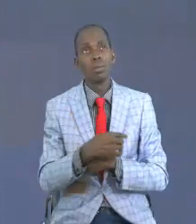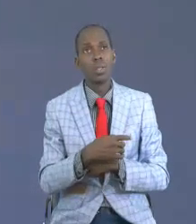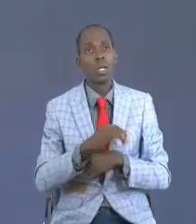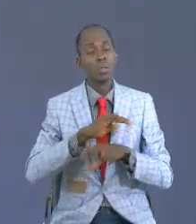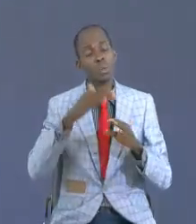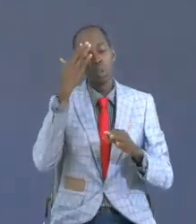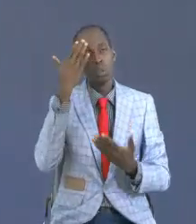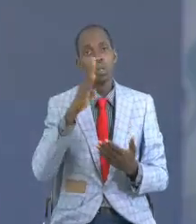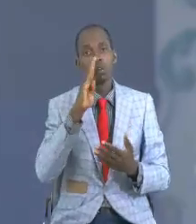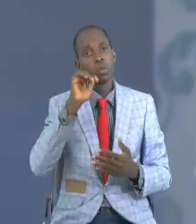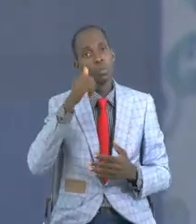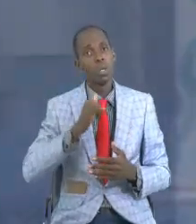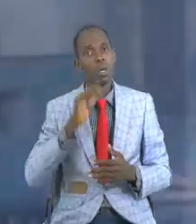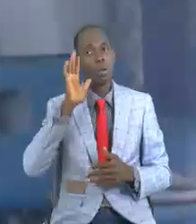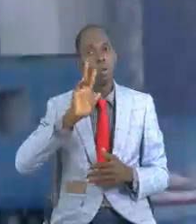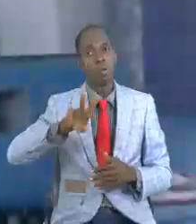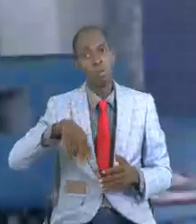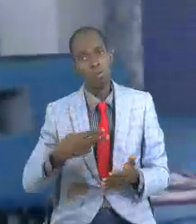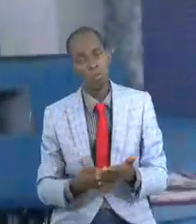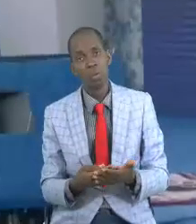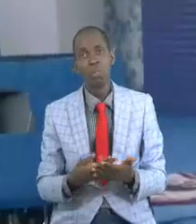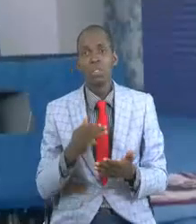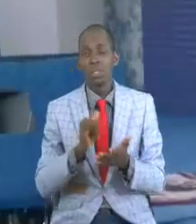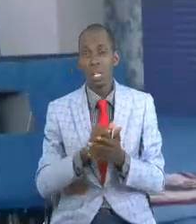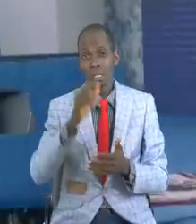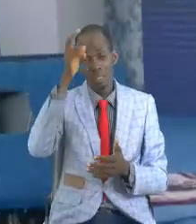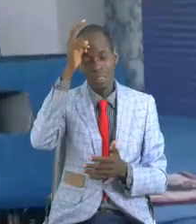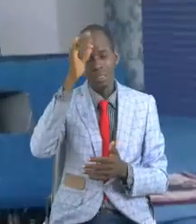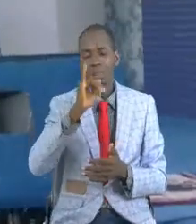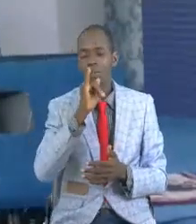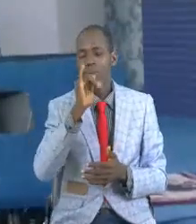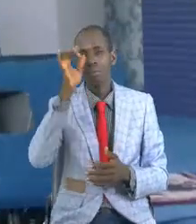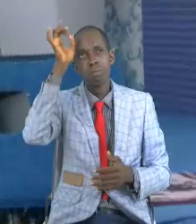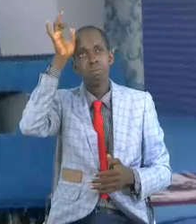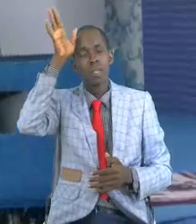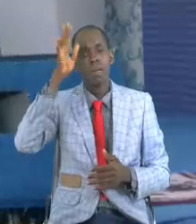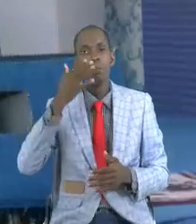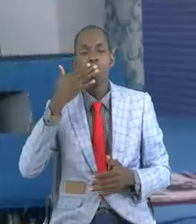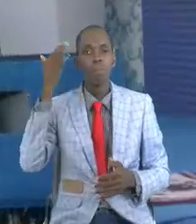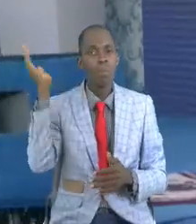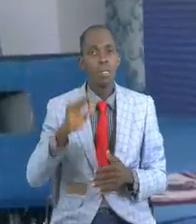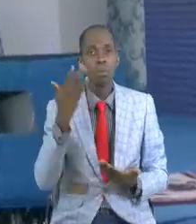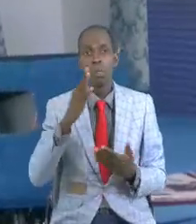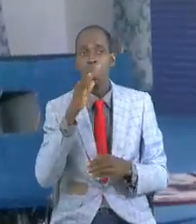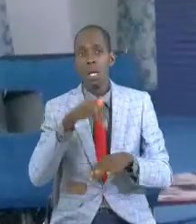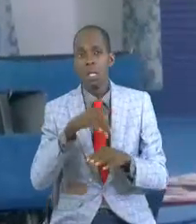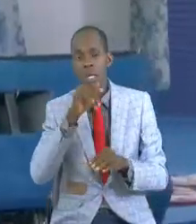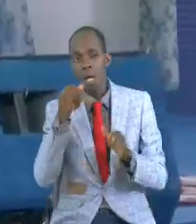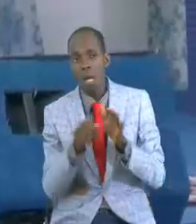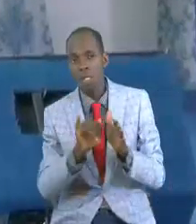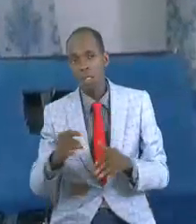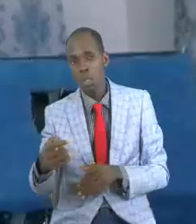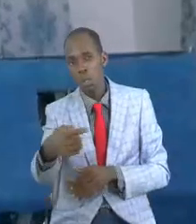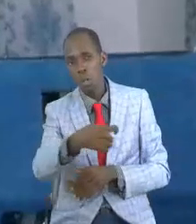tomorrow. That devil is terrible. That devil is wicked. He may be at the corner there and is waiting for